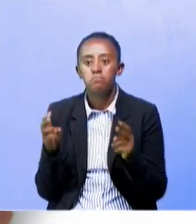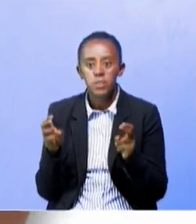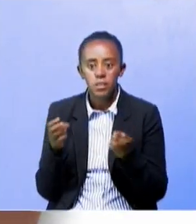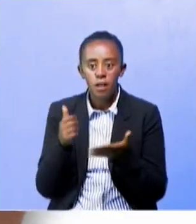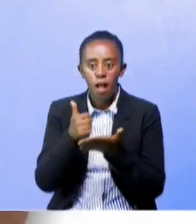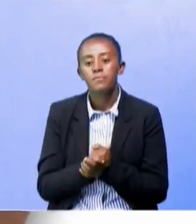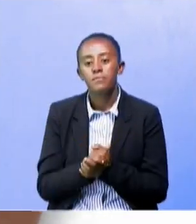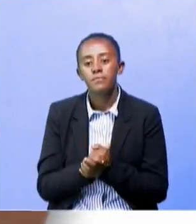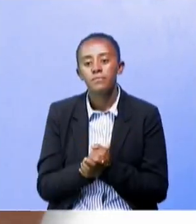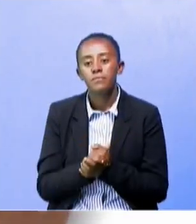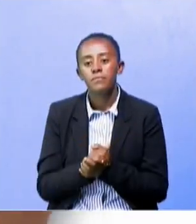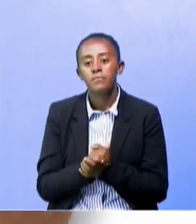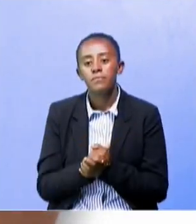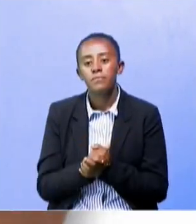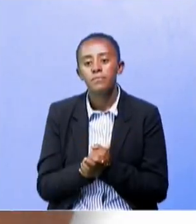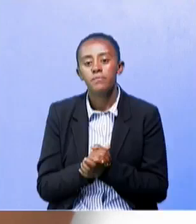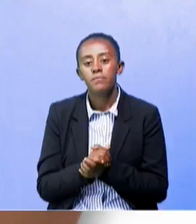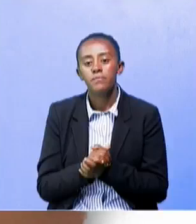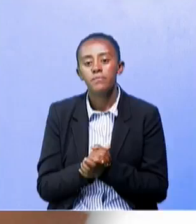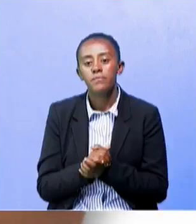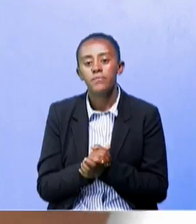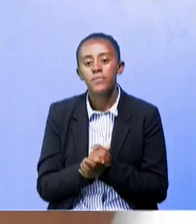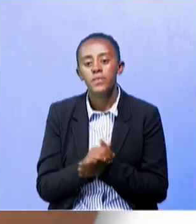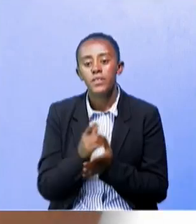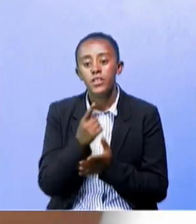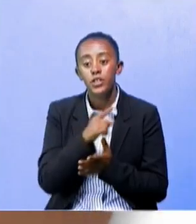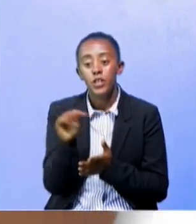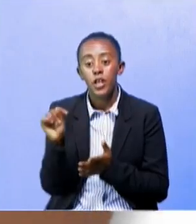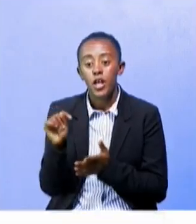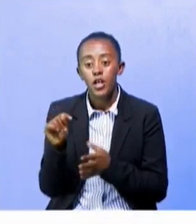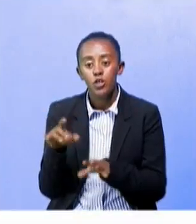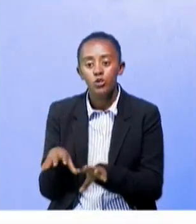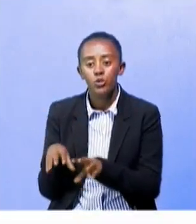helps the students